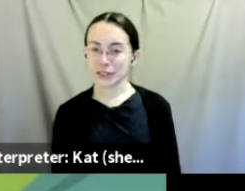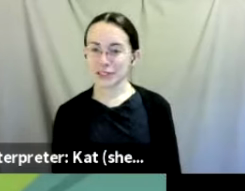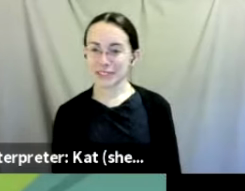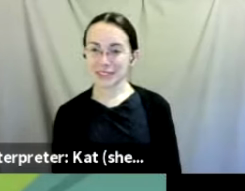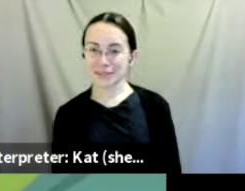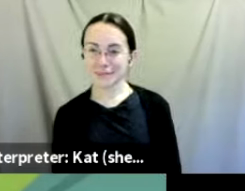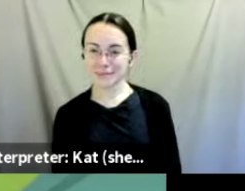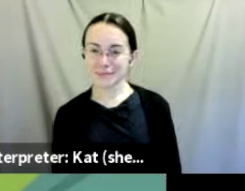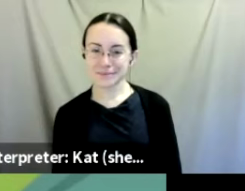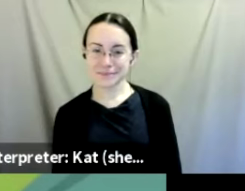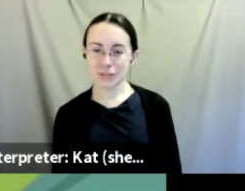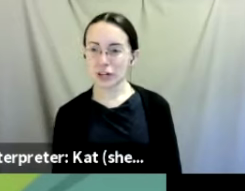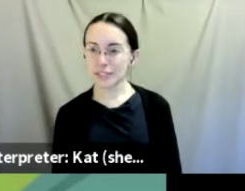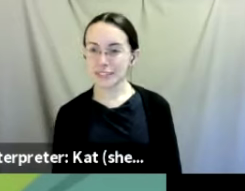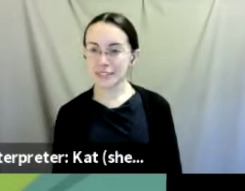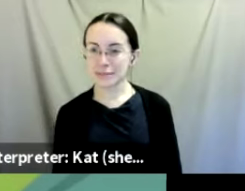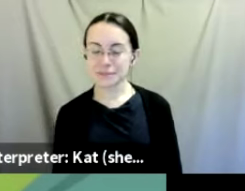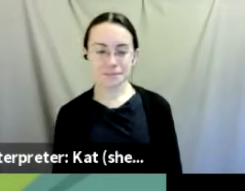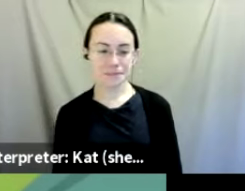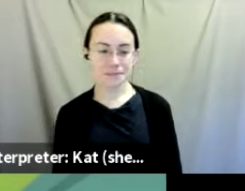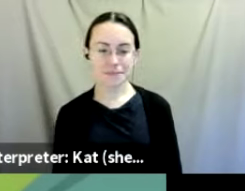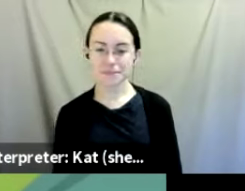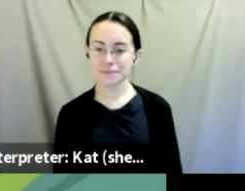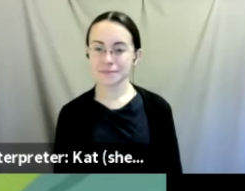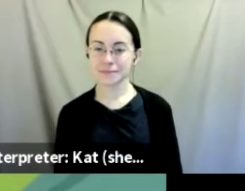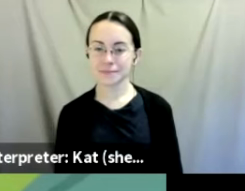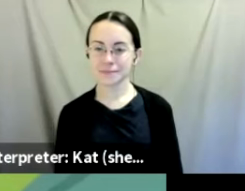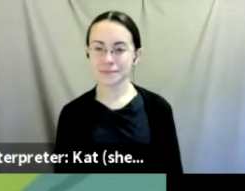Any other questions? Comments?